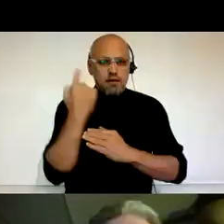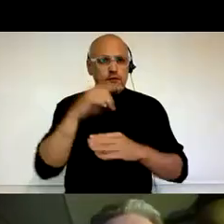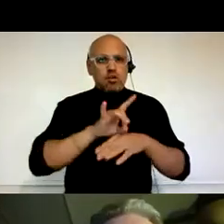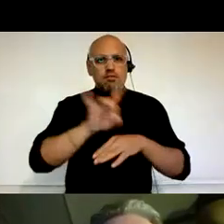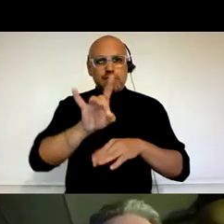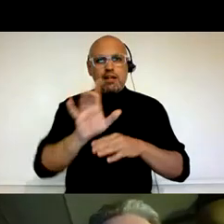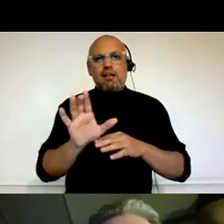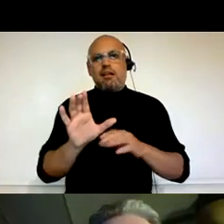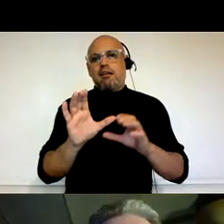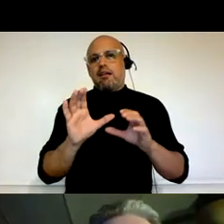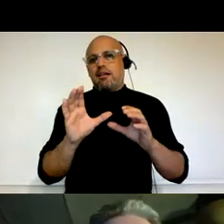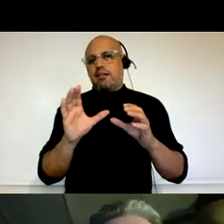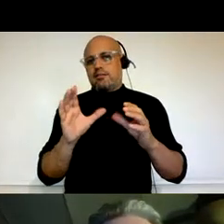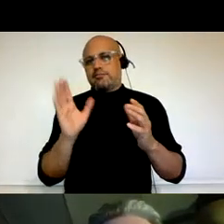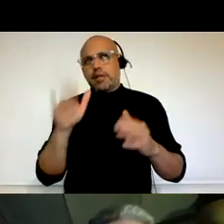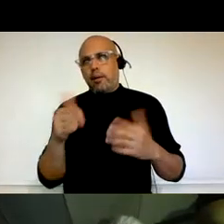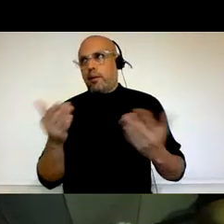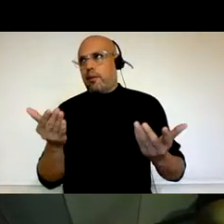o'clock,